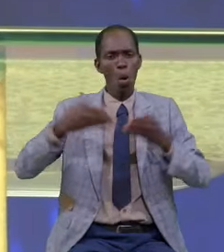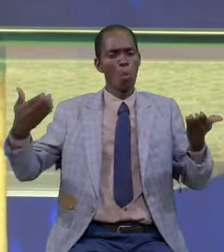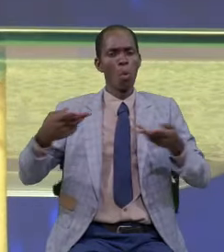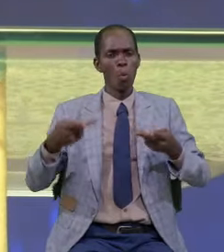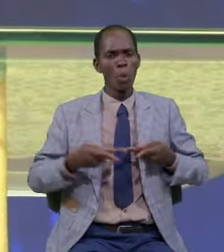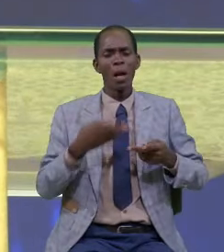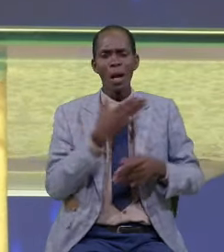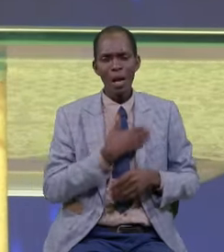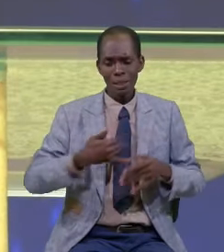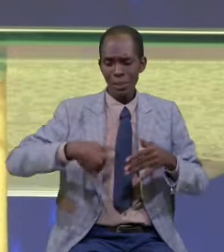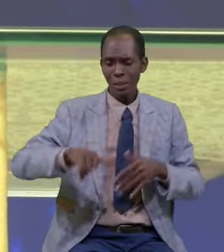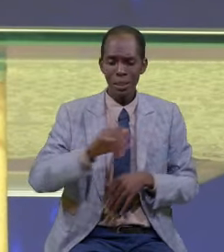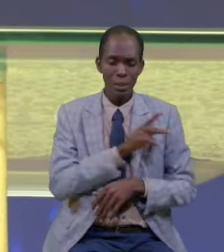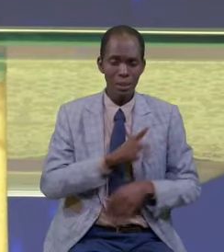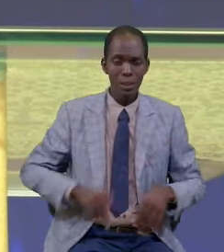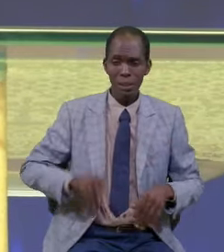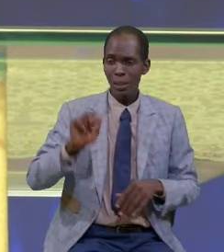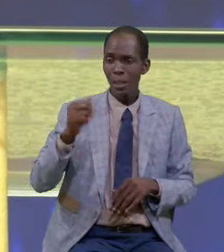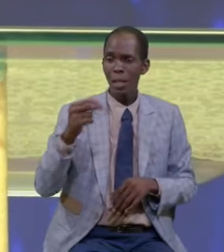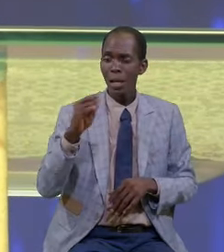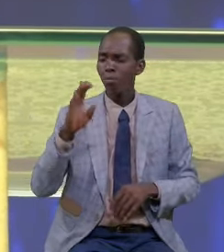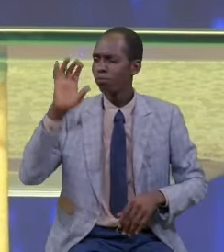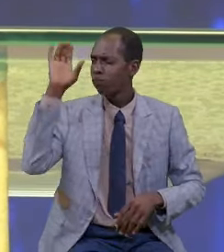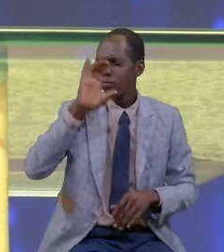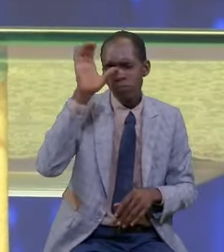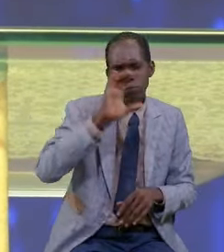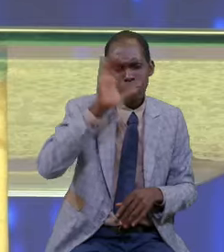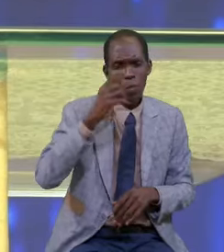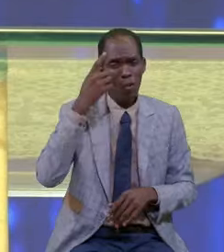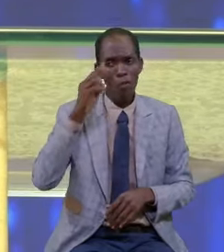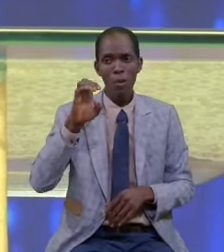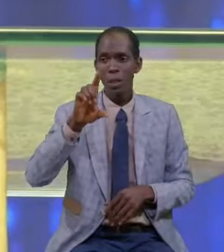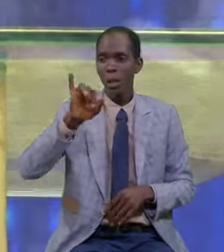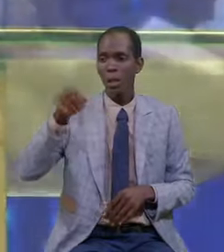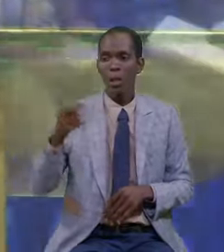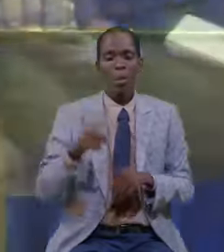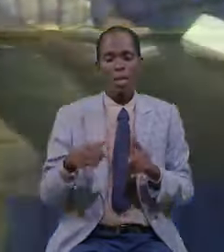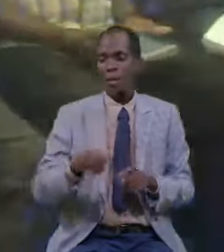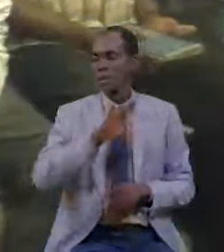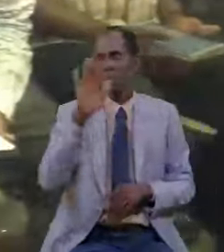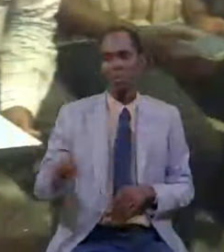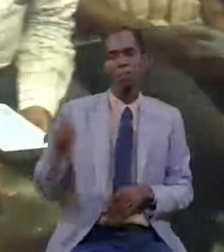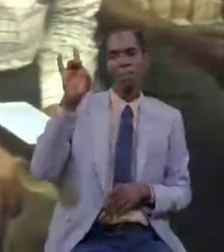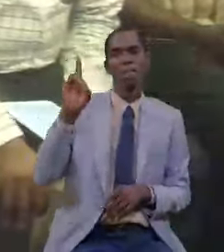send to search. They never discovered where Elijah was. They'll not discover where you are.